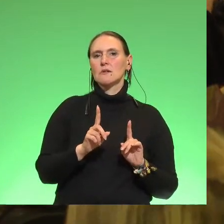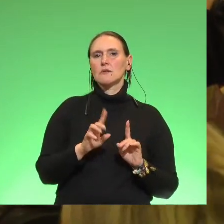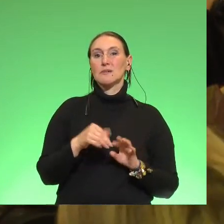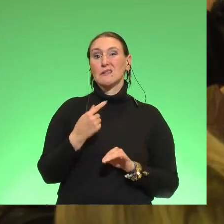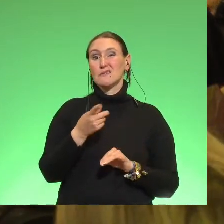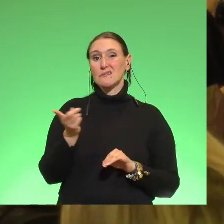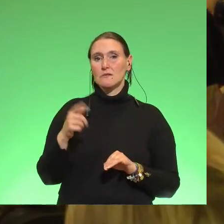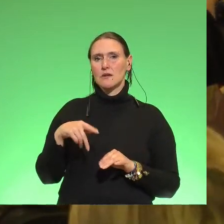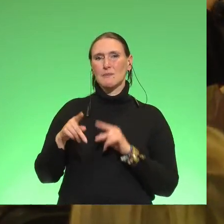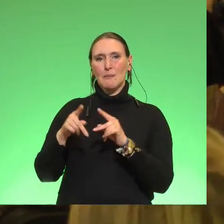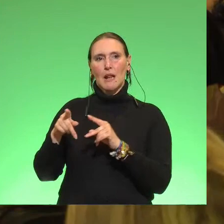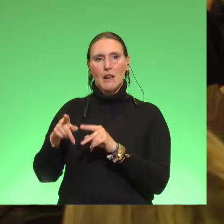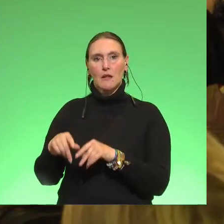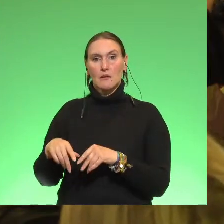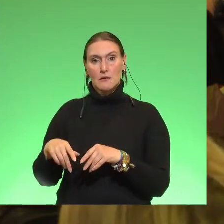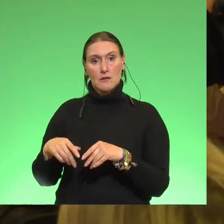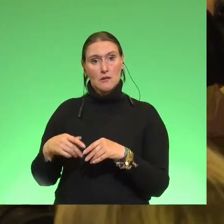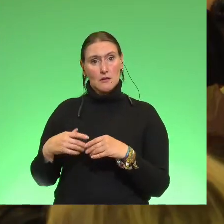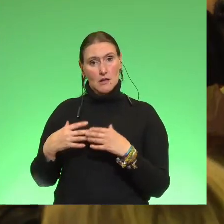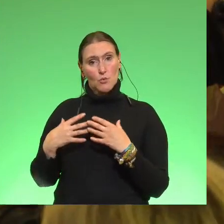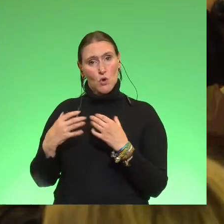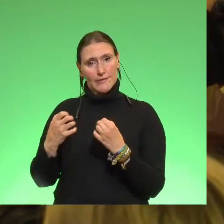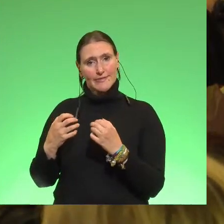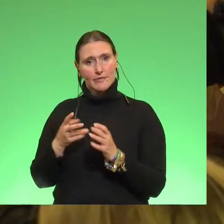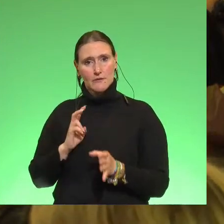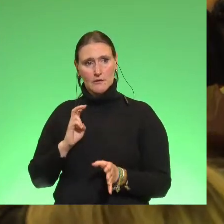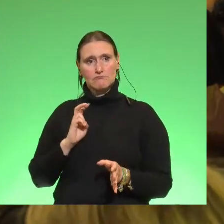yeah? So...